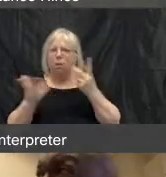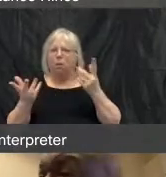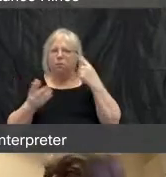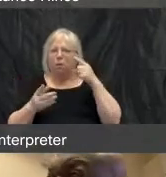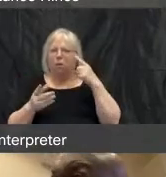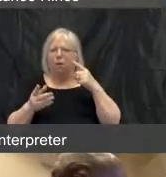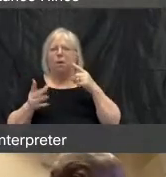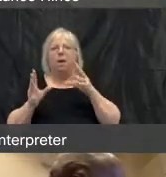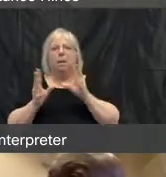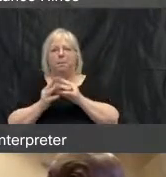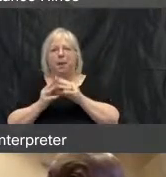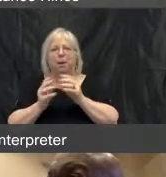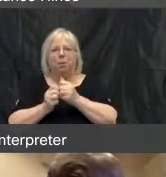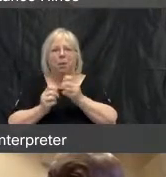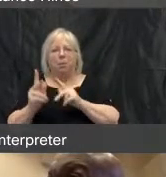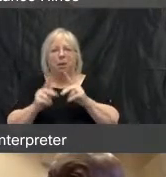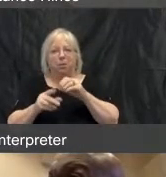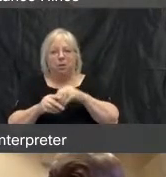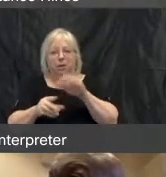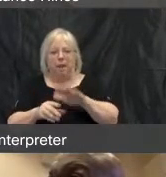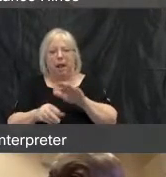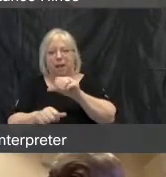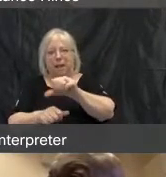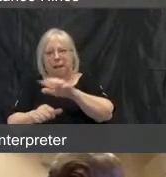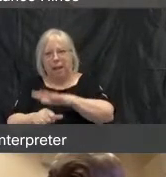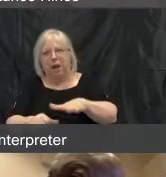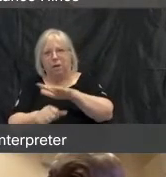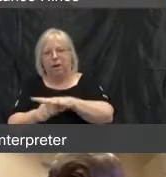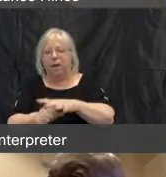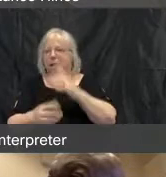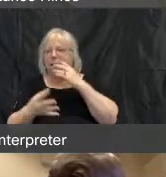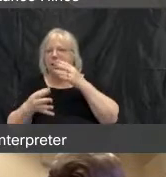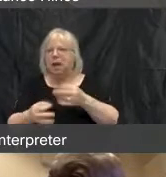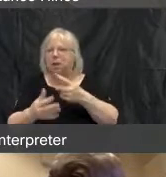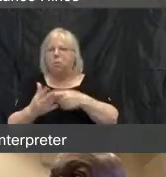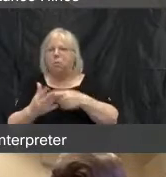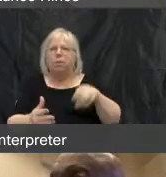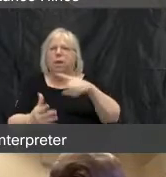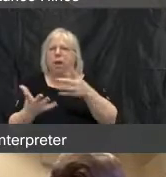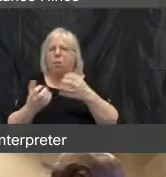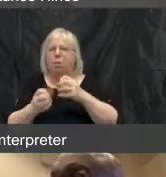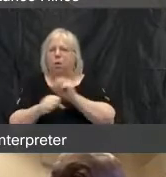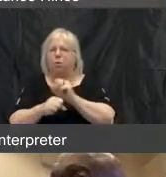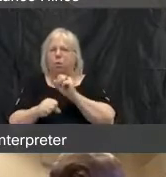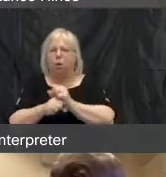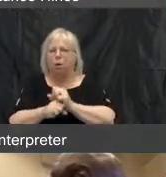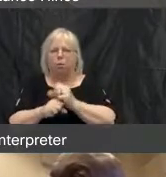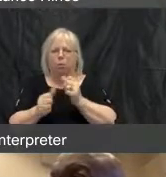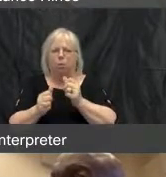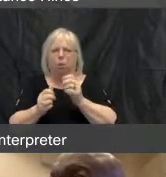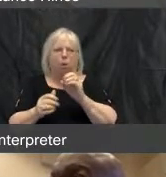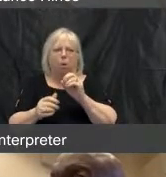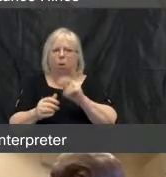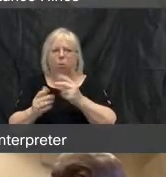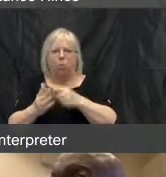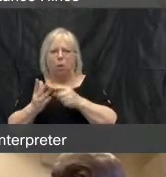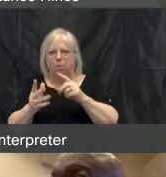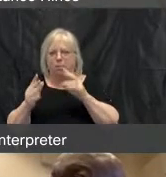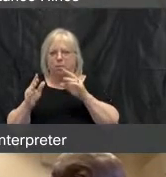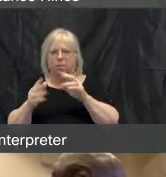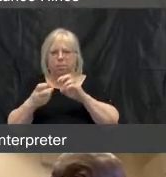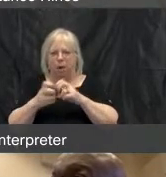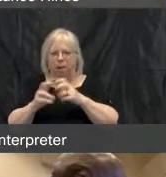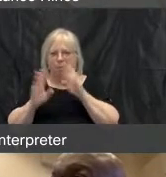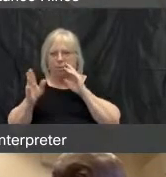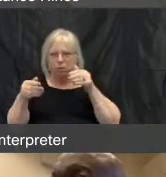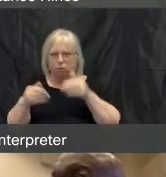those particular areas and determine what it is they want to work on. You know, what areas of the city,